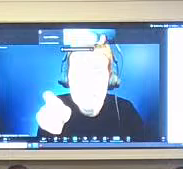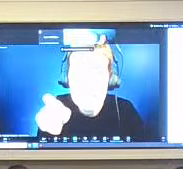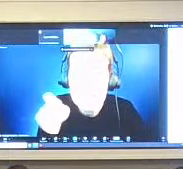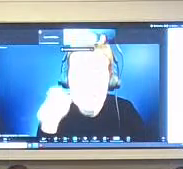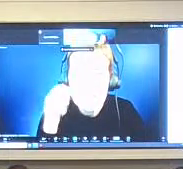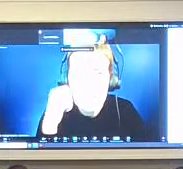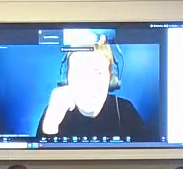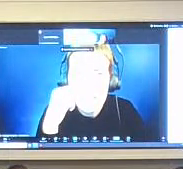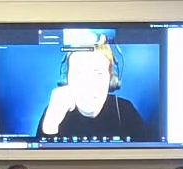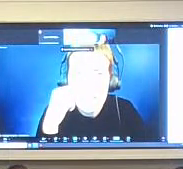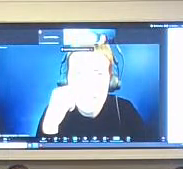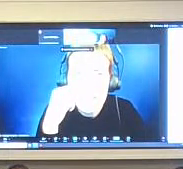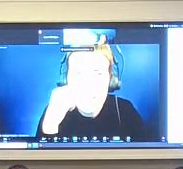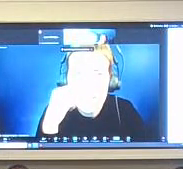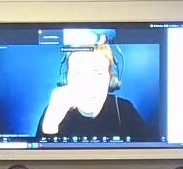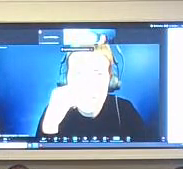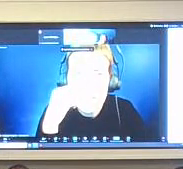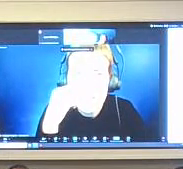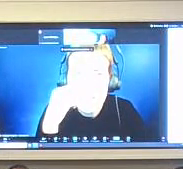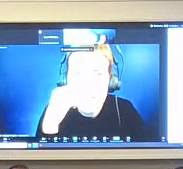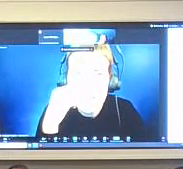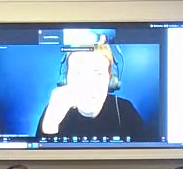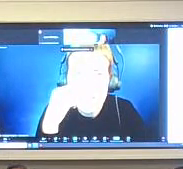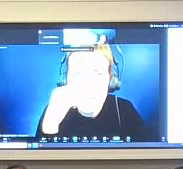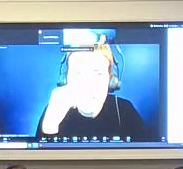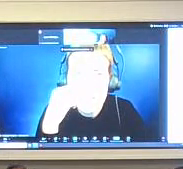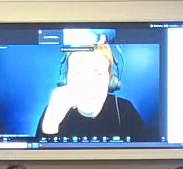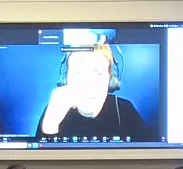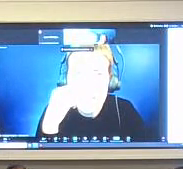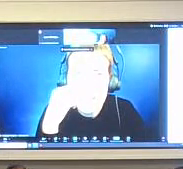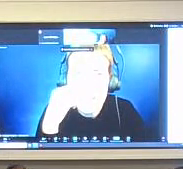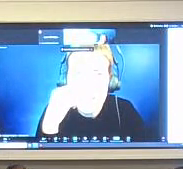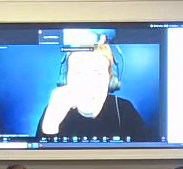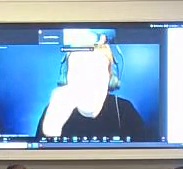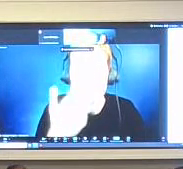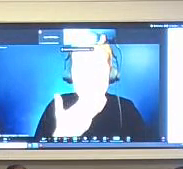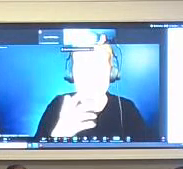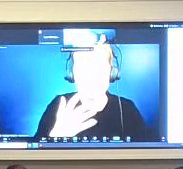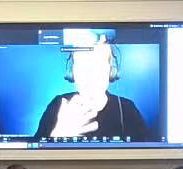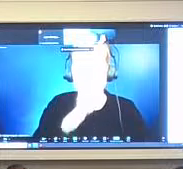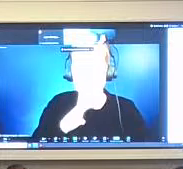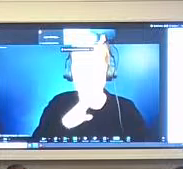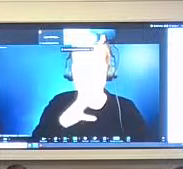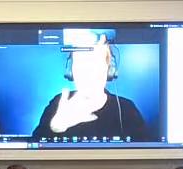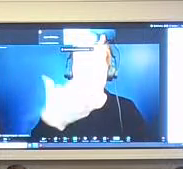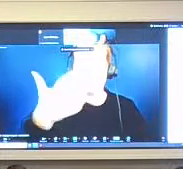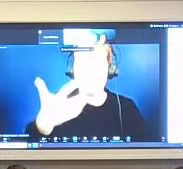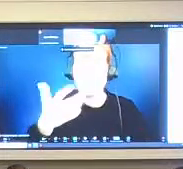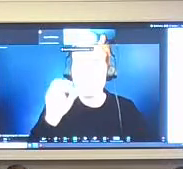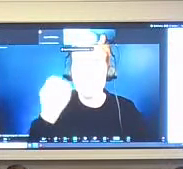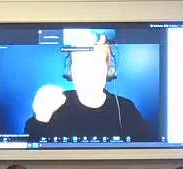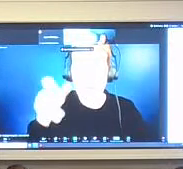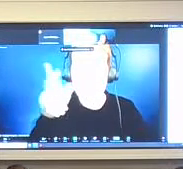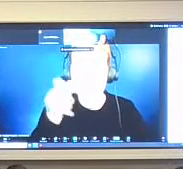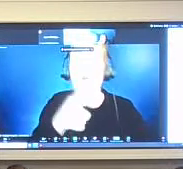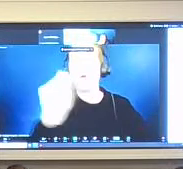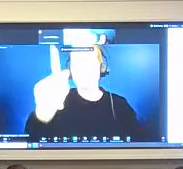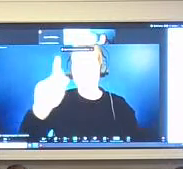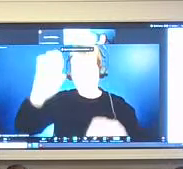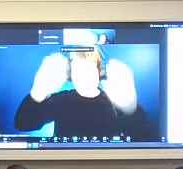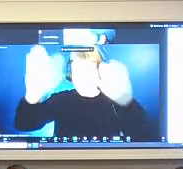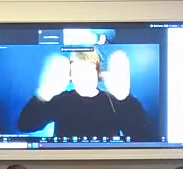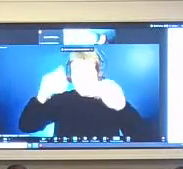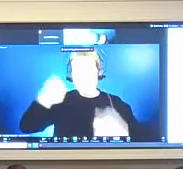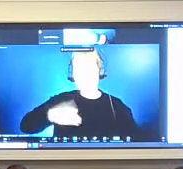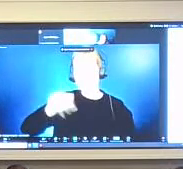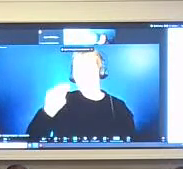there's those. Okay. So Oh, project. just Yeah, project, just, okay. yeah. Okay, this is Mika Gadsden. I'm